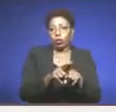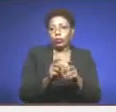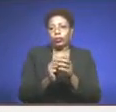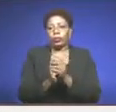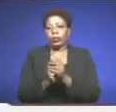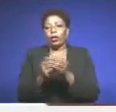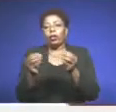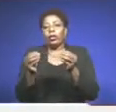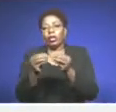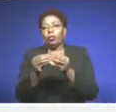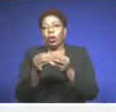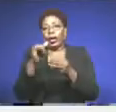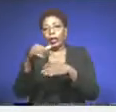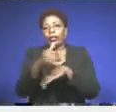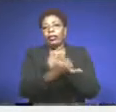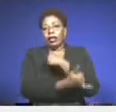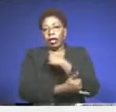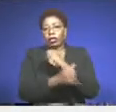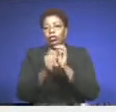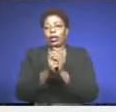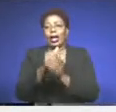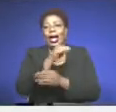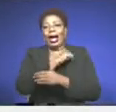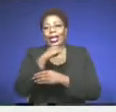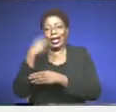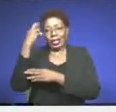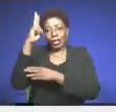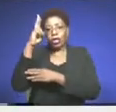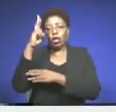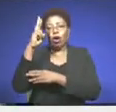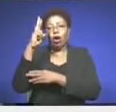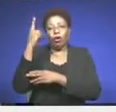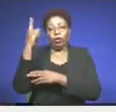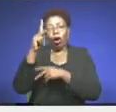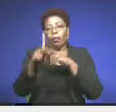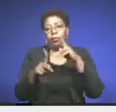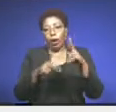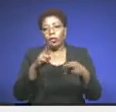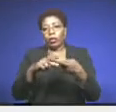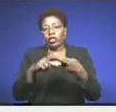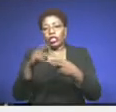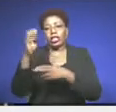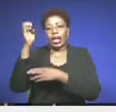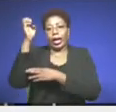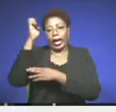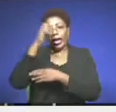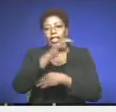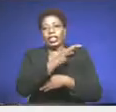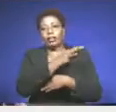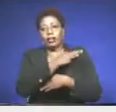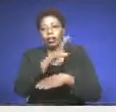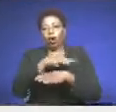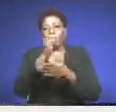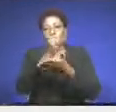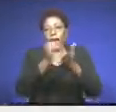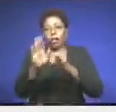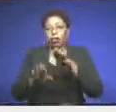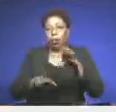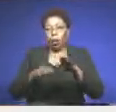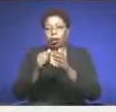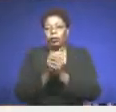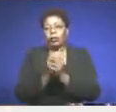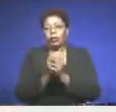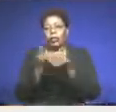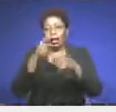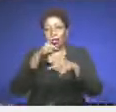definitely need more in the country. Atlanta's Senior Vice President of Public Relations, Ed Fields, on the Artist Walk. As time goes